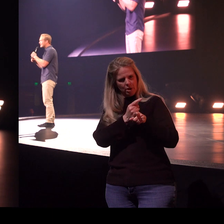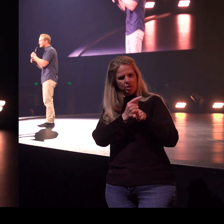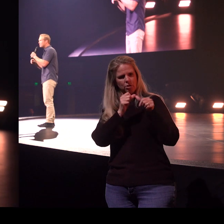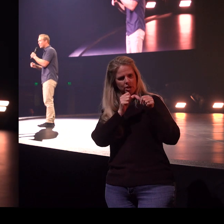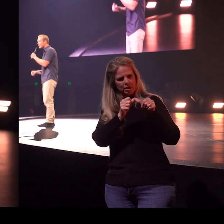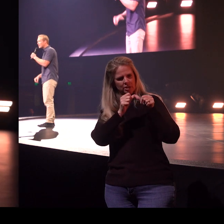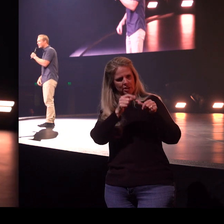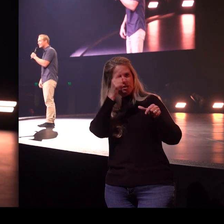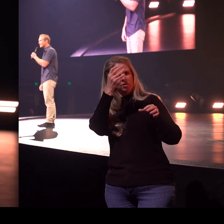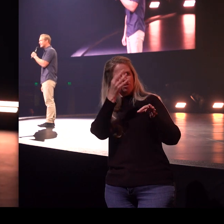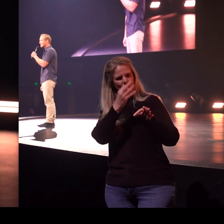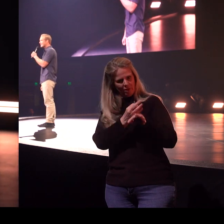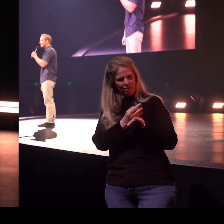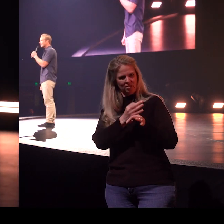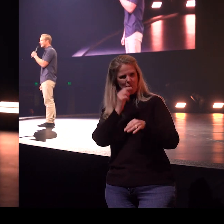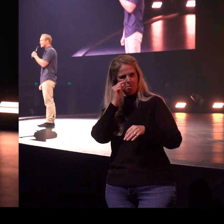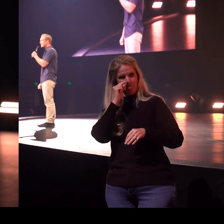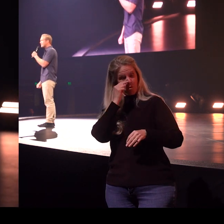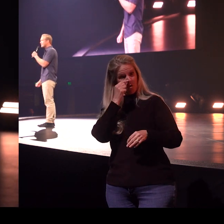you think that's boring?